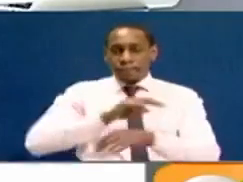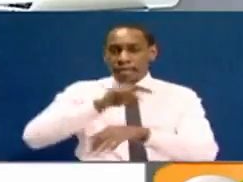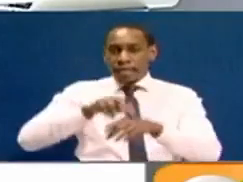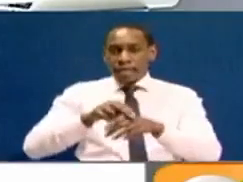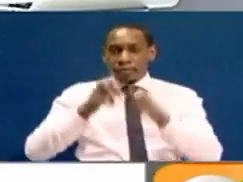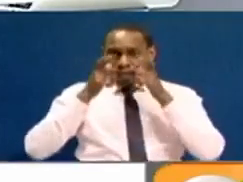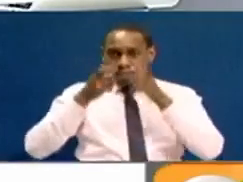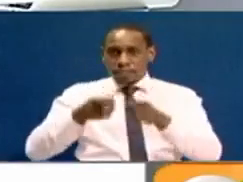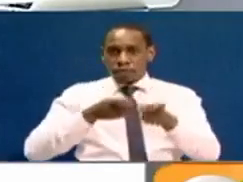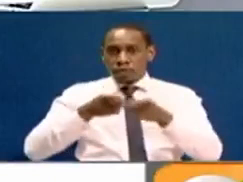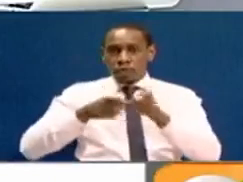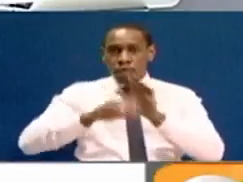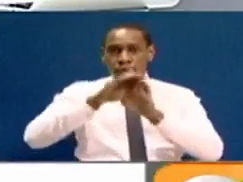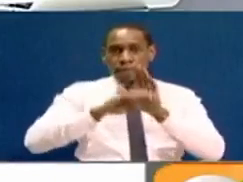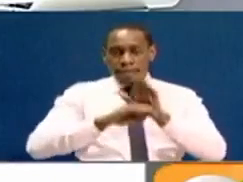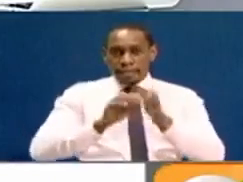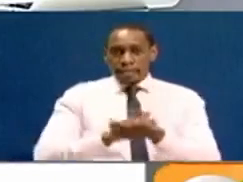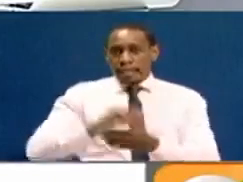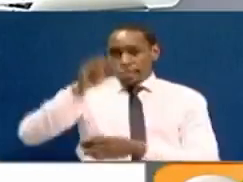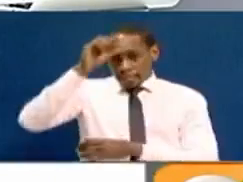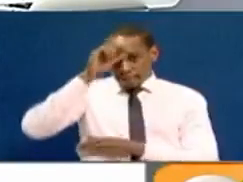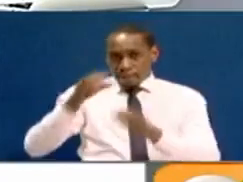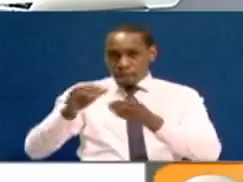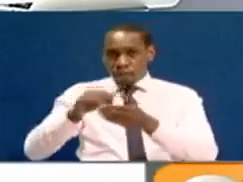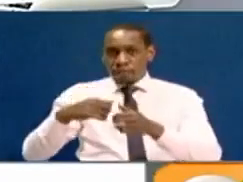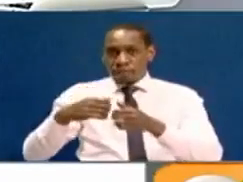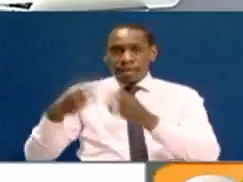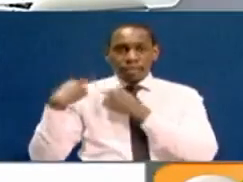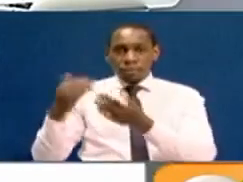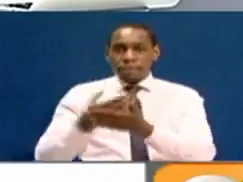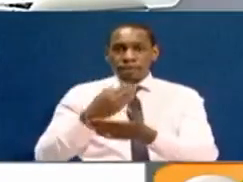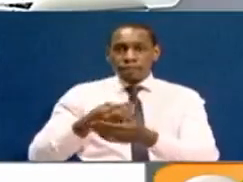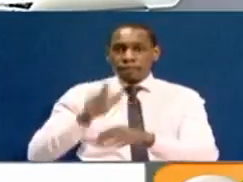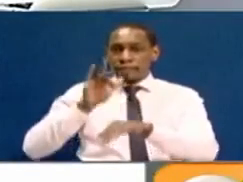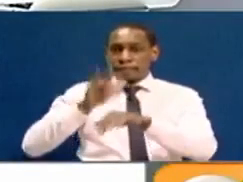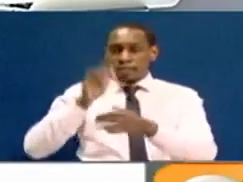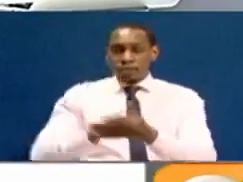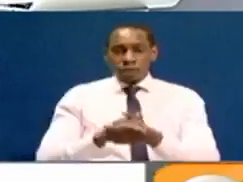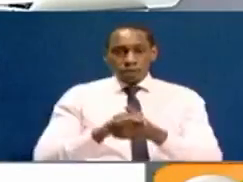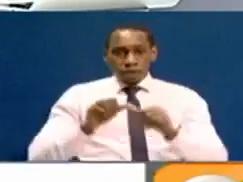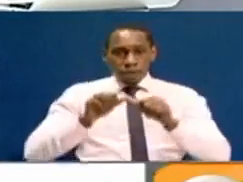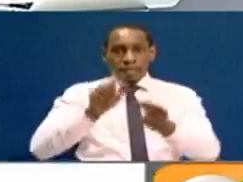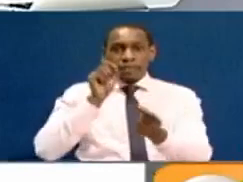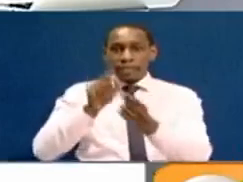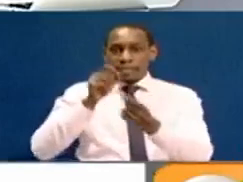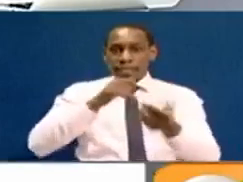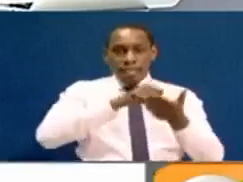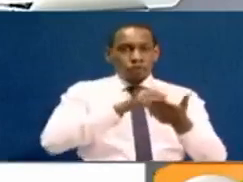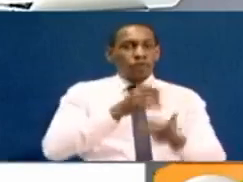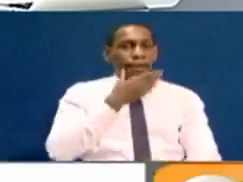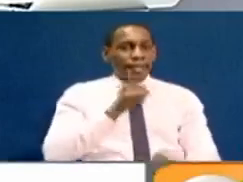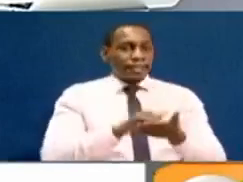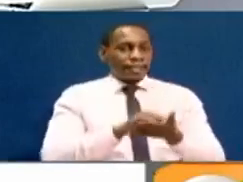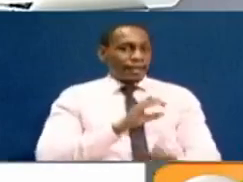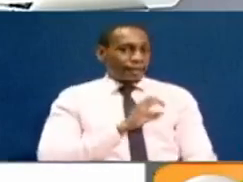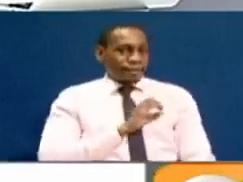STI Control Program, the lead government body mandated to fight HIV new infections, the main deterrent for testing among men is the